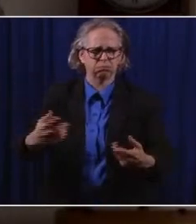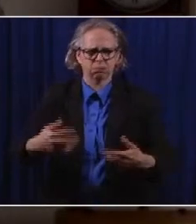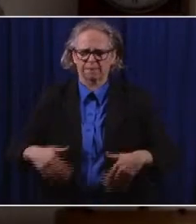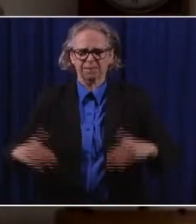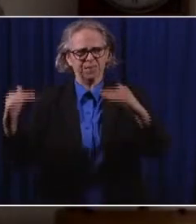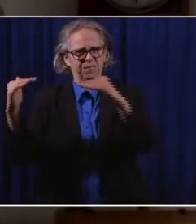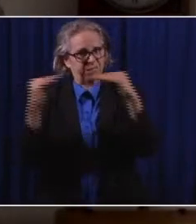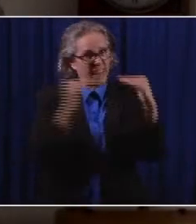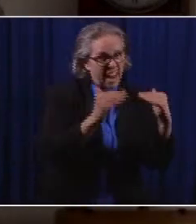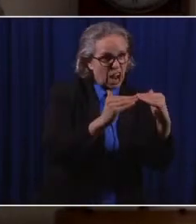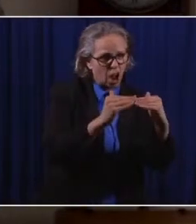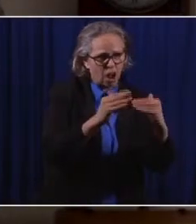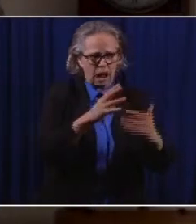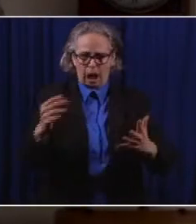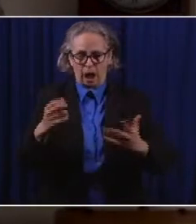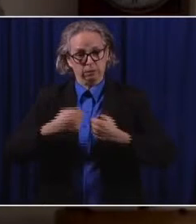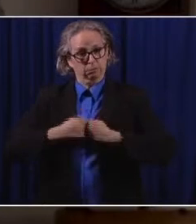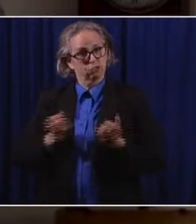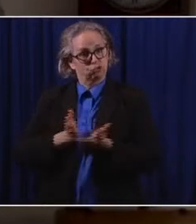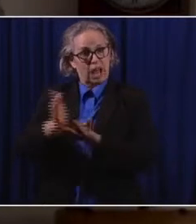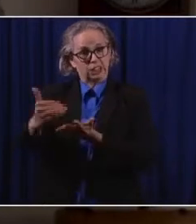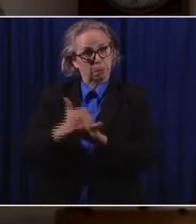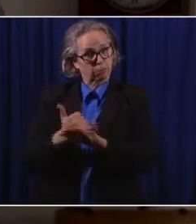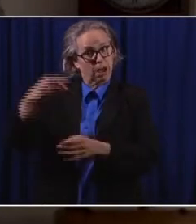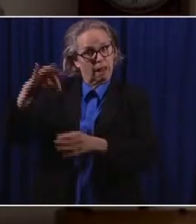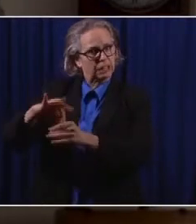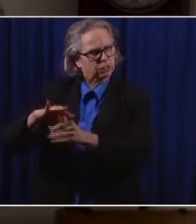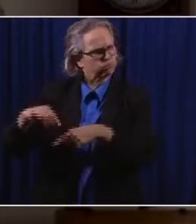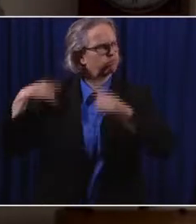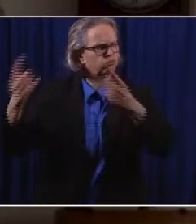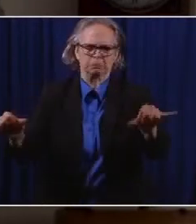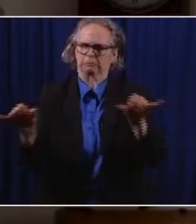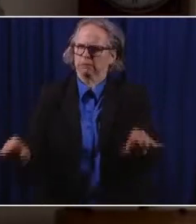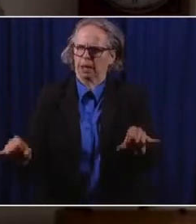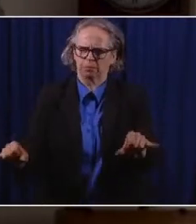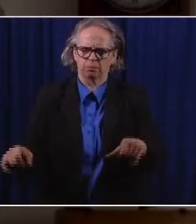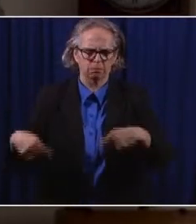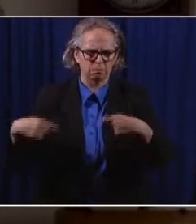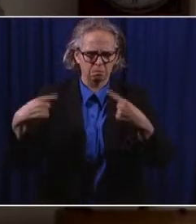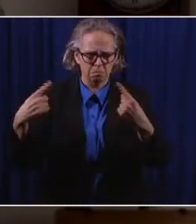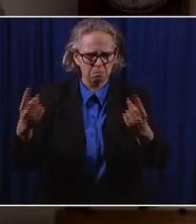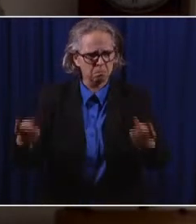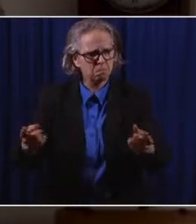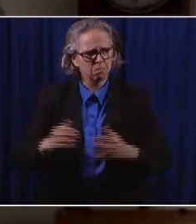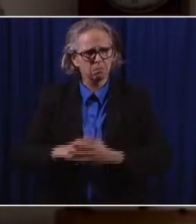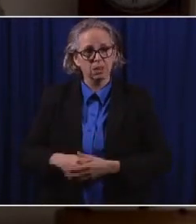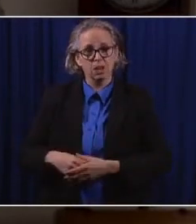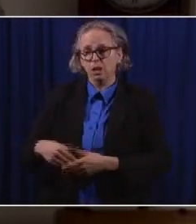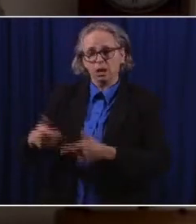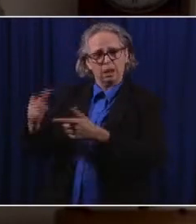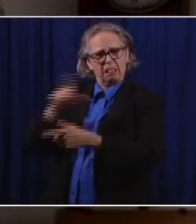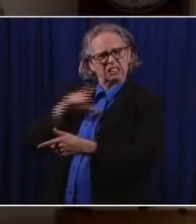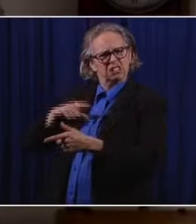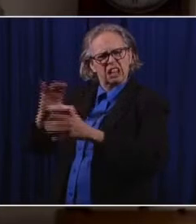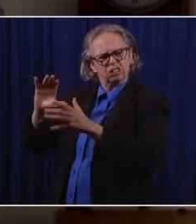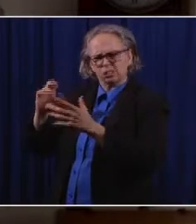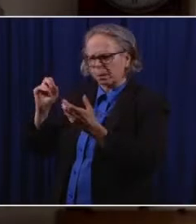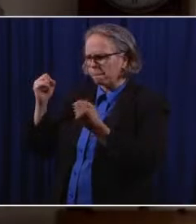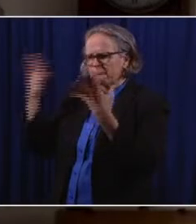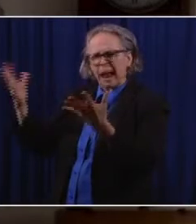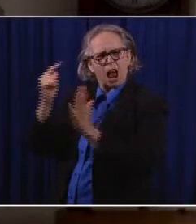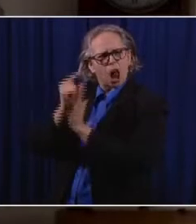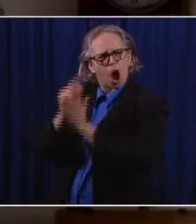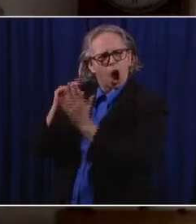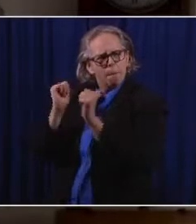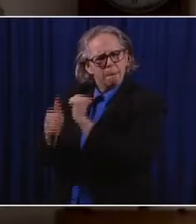elections. Because of laws passed by the General Assembly, work done by Republican and Democrat secretaries of state in the